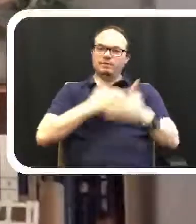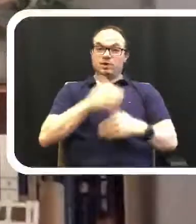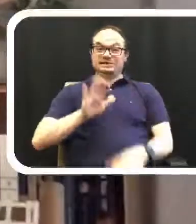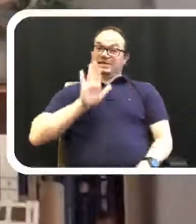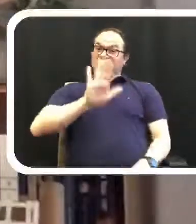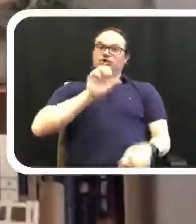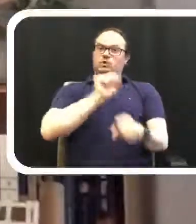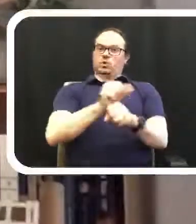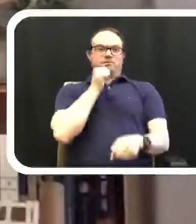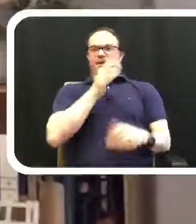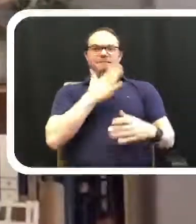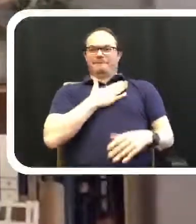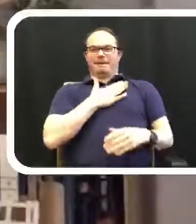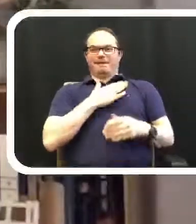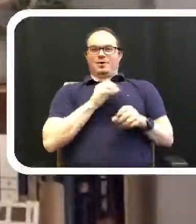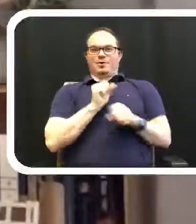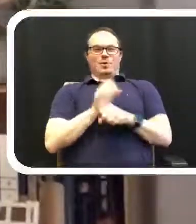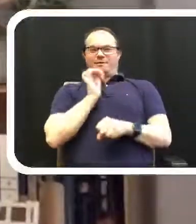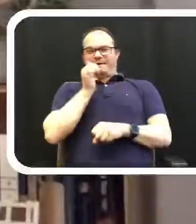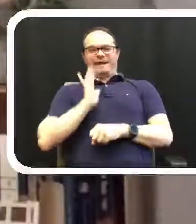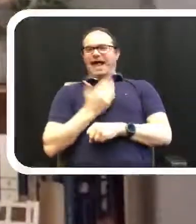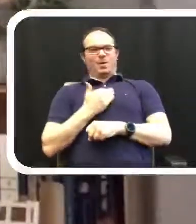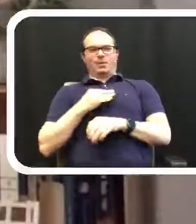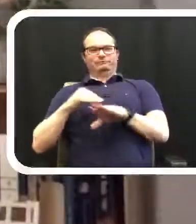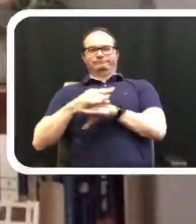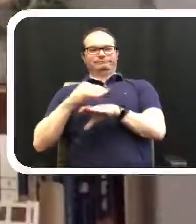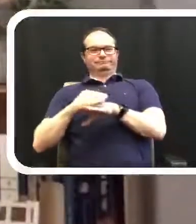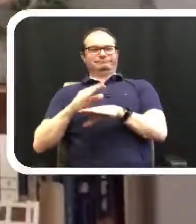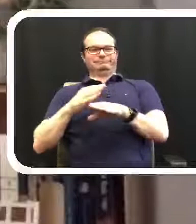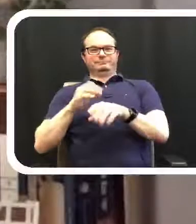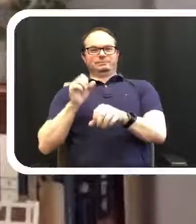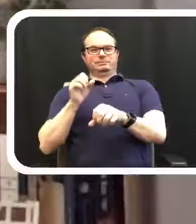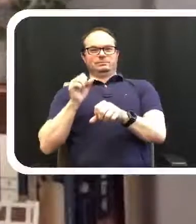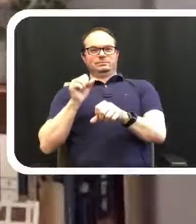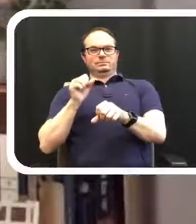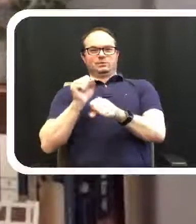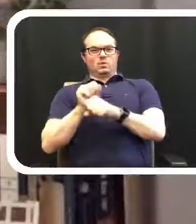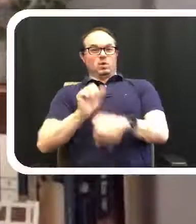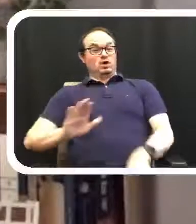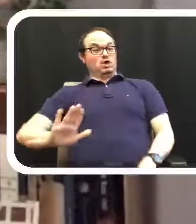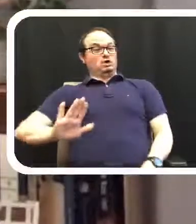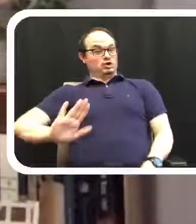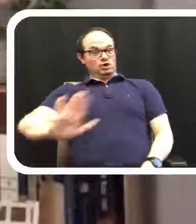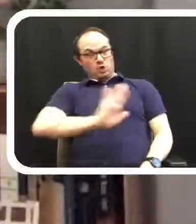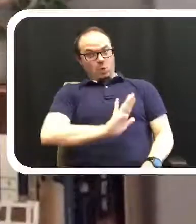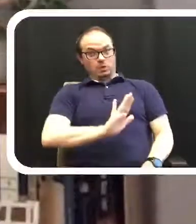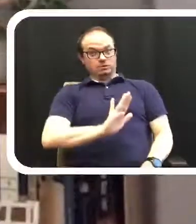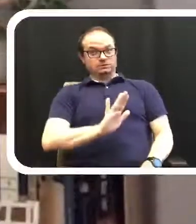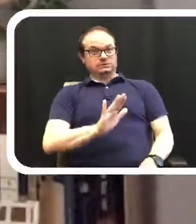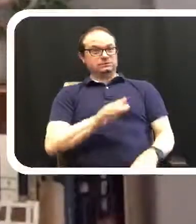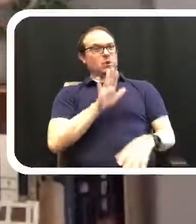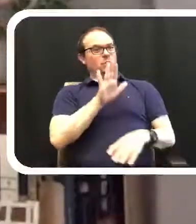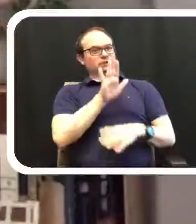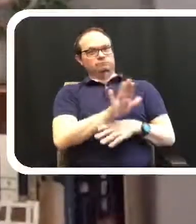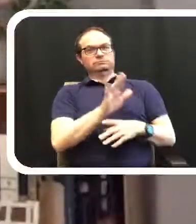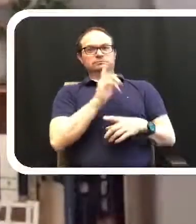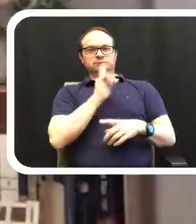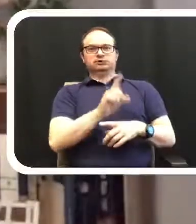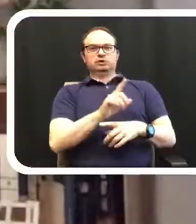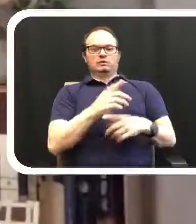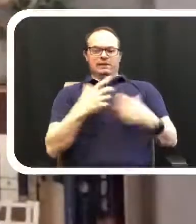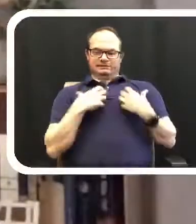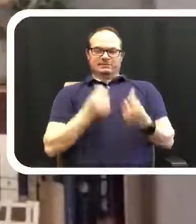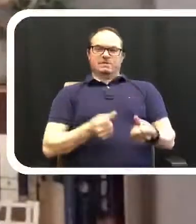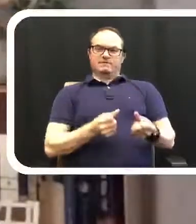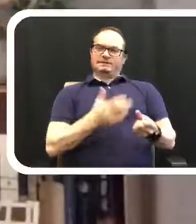work, not ours. And so we want you to retain ownership of it and be confident that you can make the changes that you need